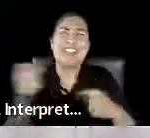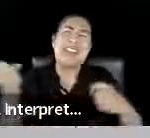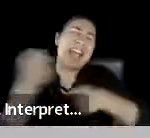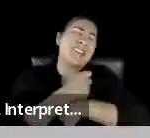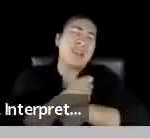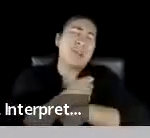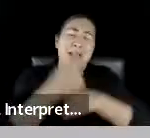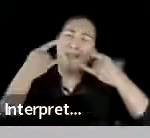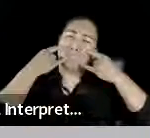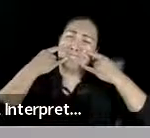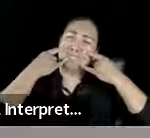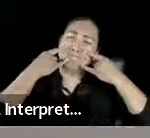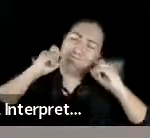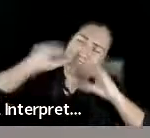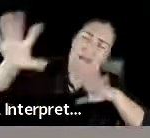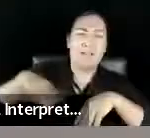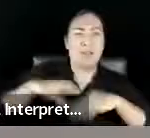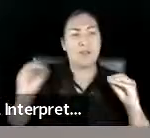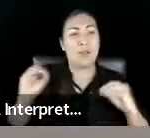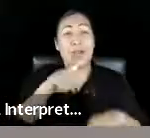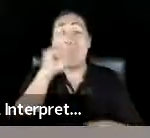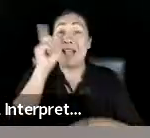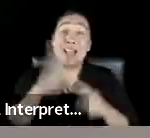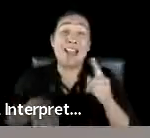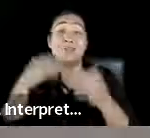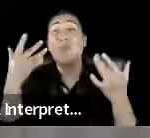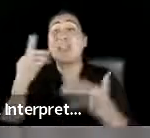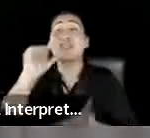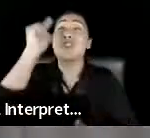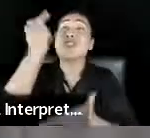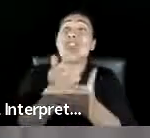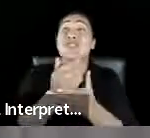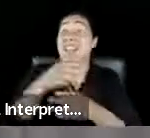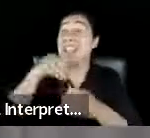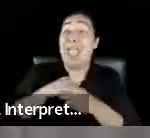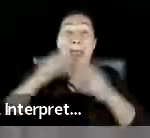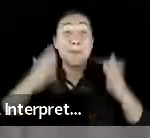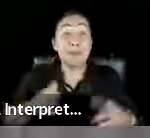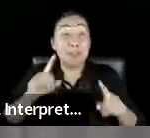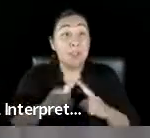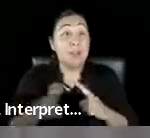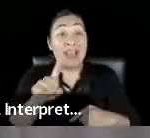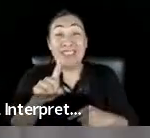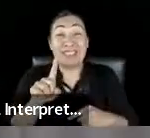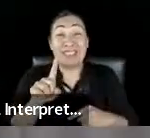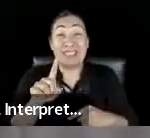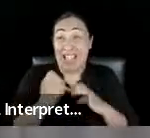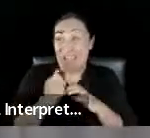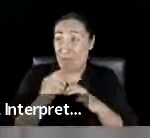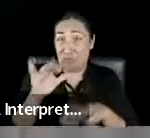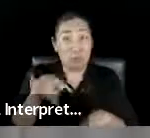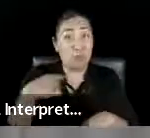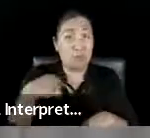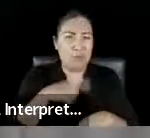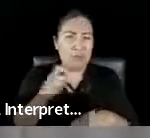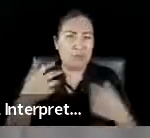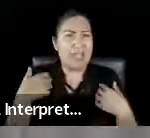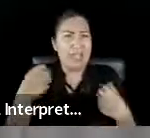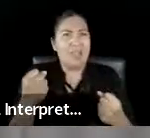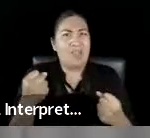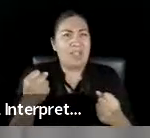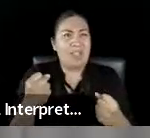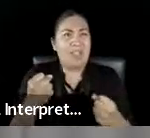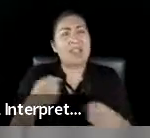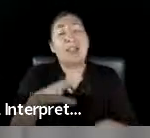without a mask. And I can't wait to graduate in person. But in order to do these things, we need to be healthy and safe. Get your COVID vaccine